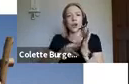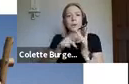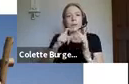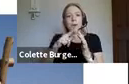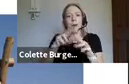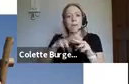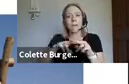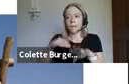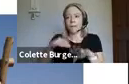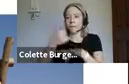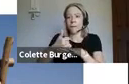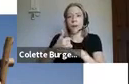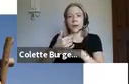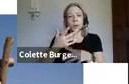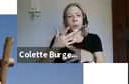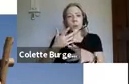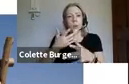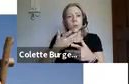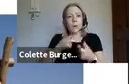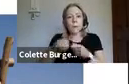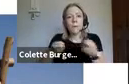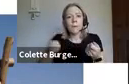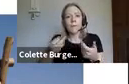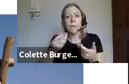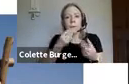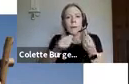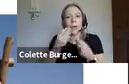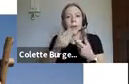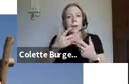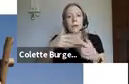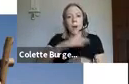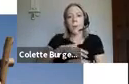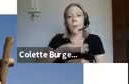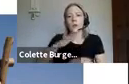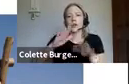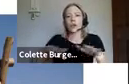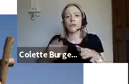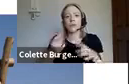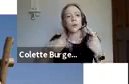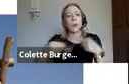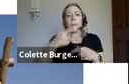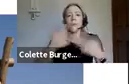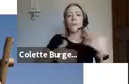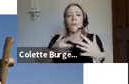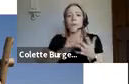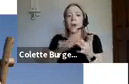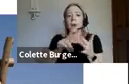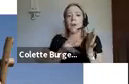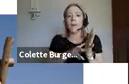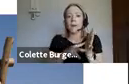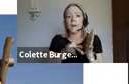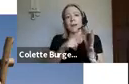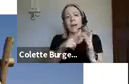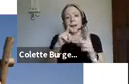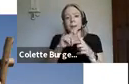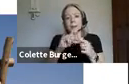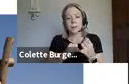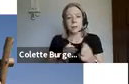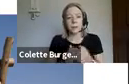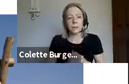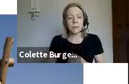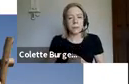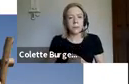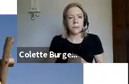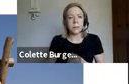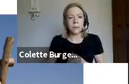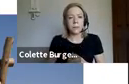families and their children, those especially suffering from HIV and AIDS. And